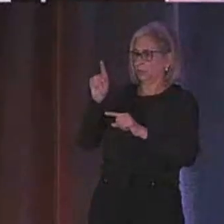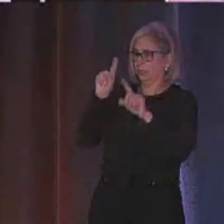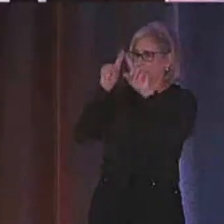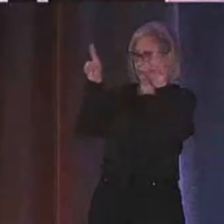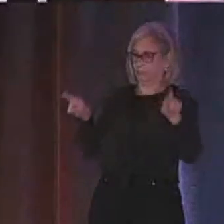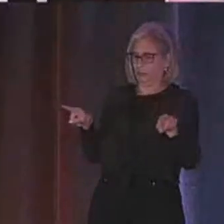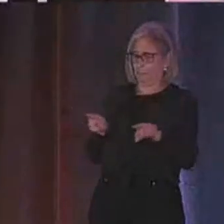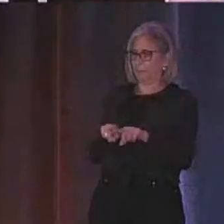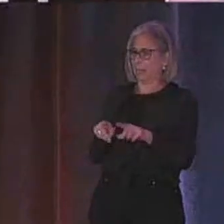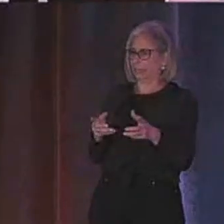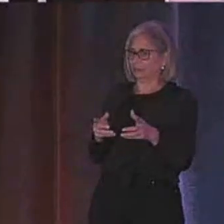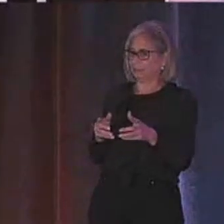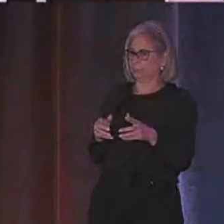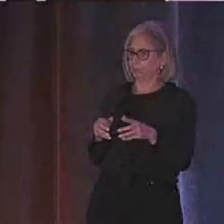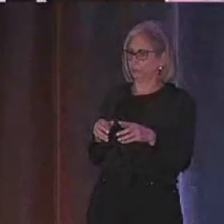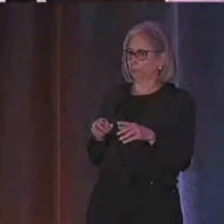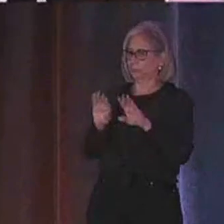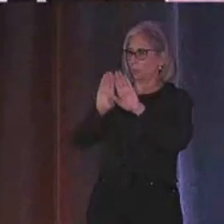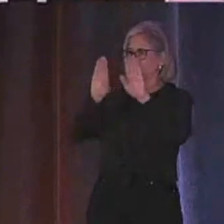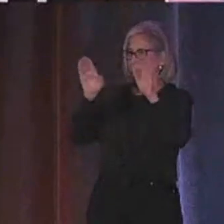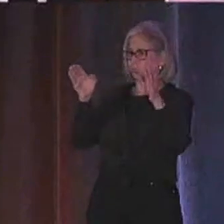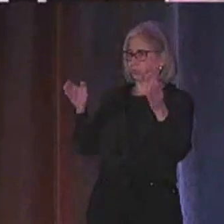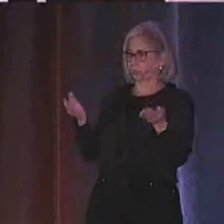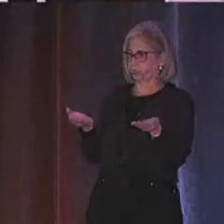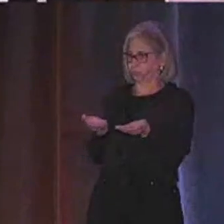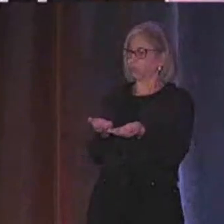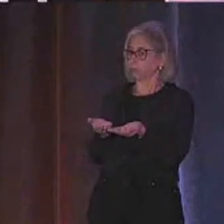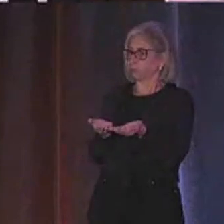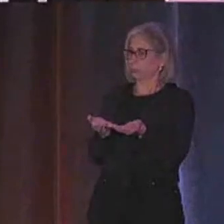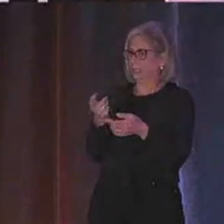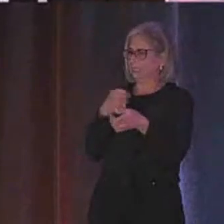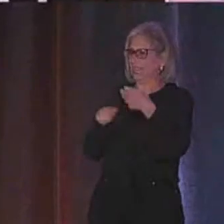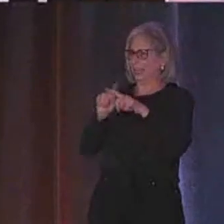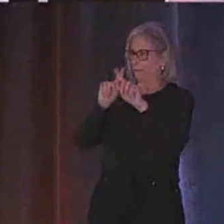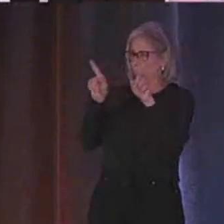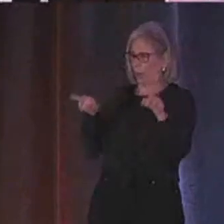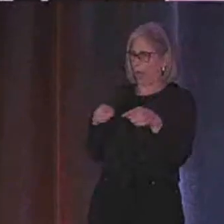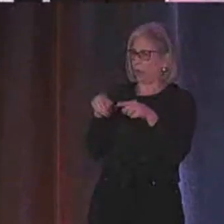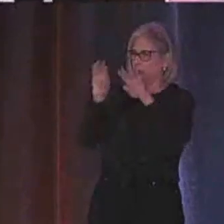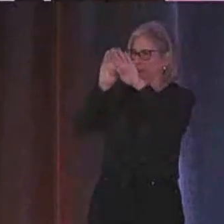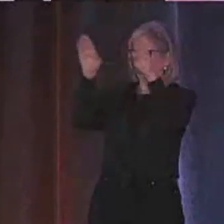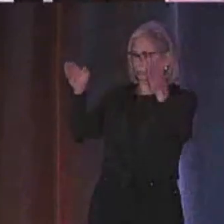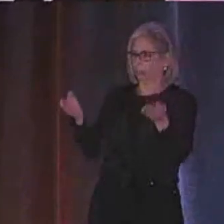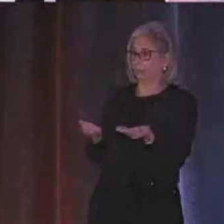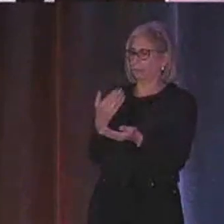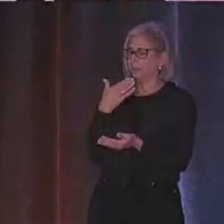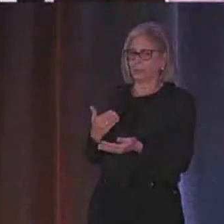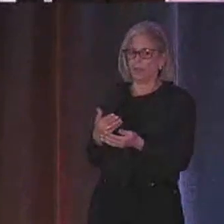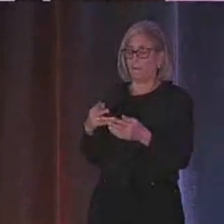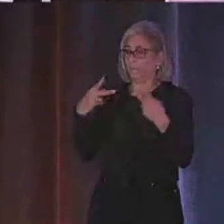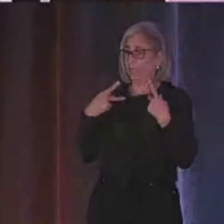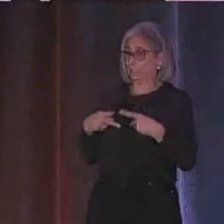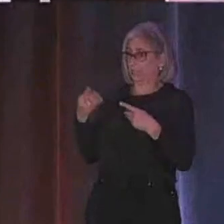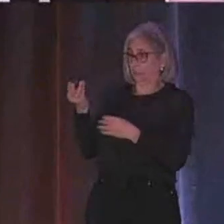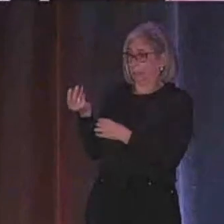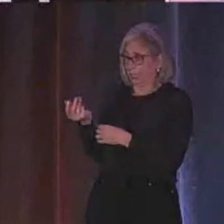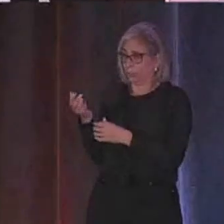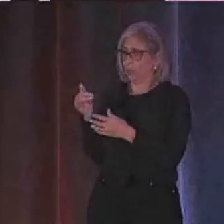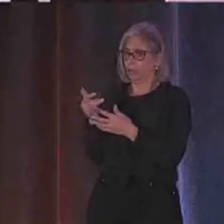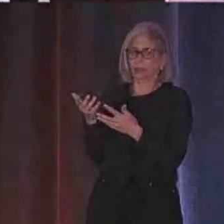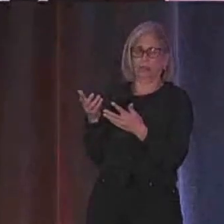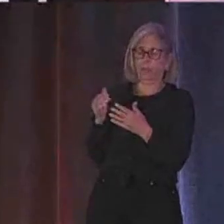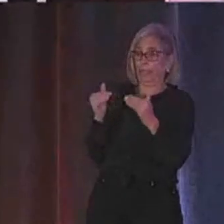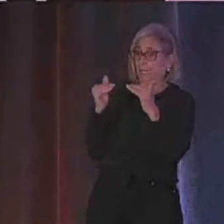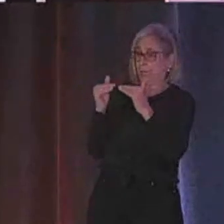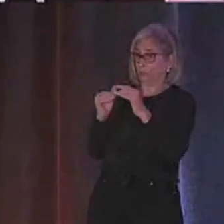a nice curve. Next, we're going to use a physical material with a transmission set equal